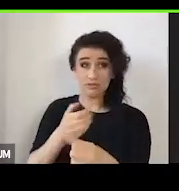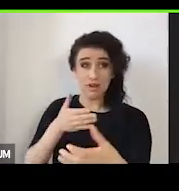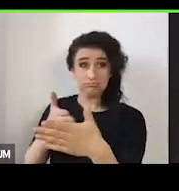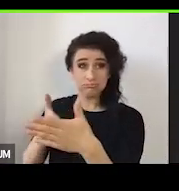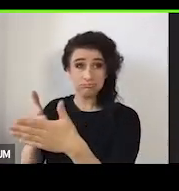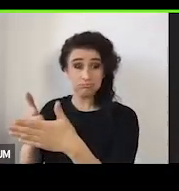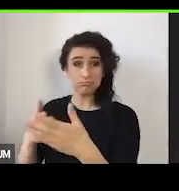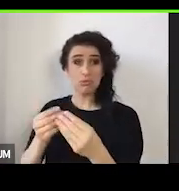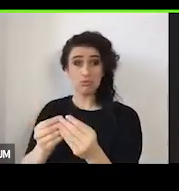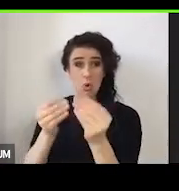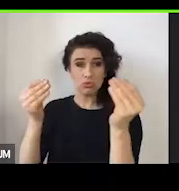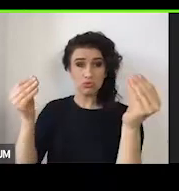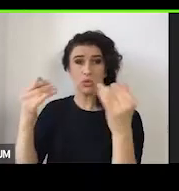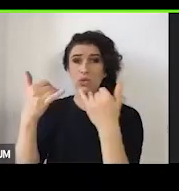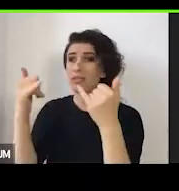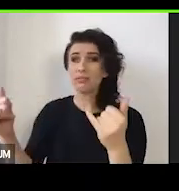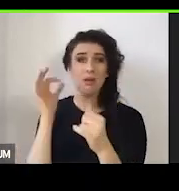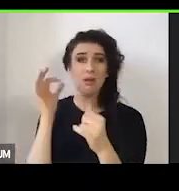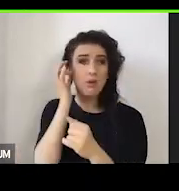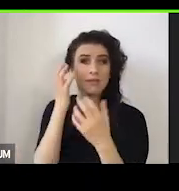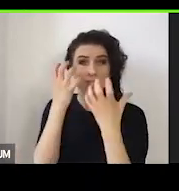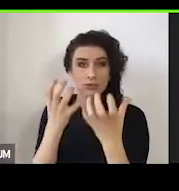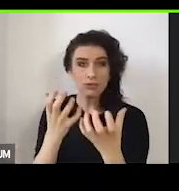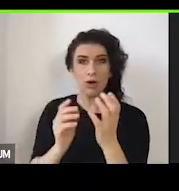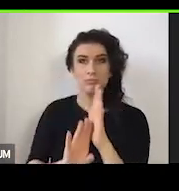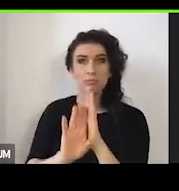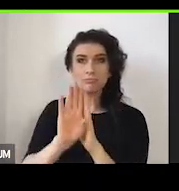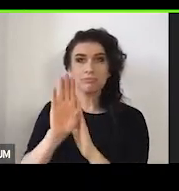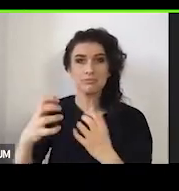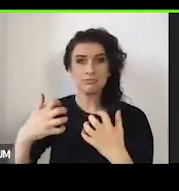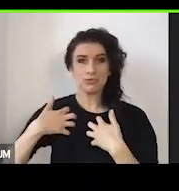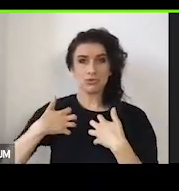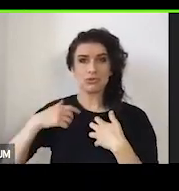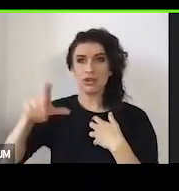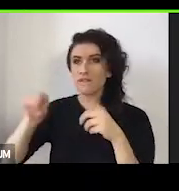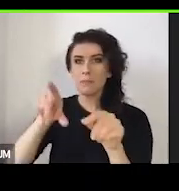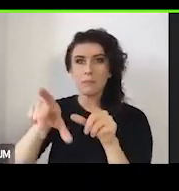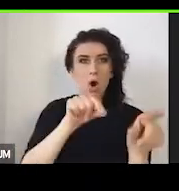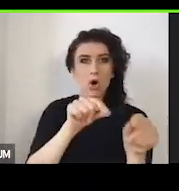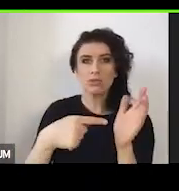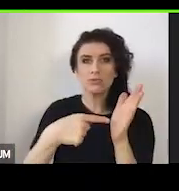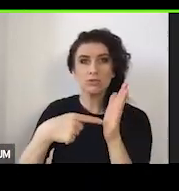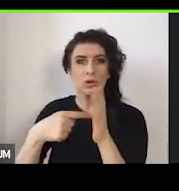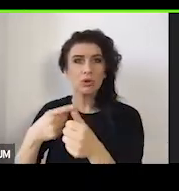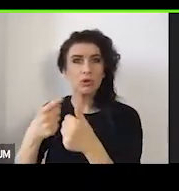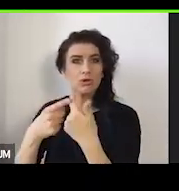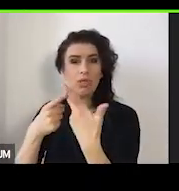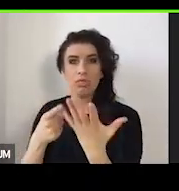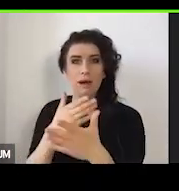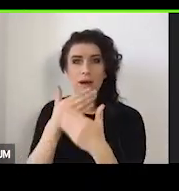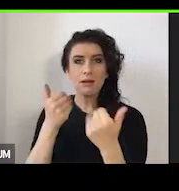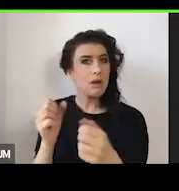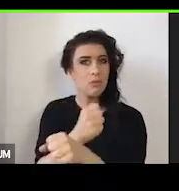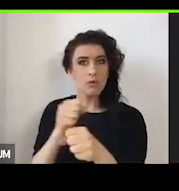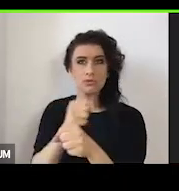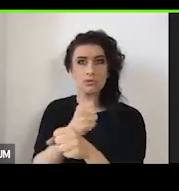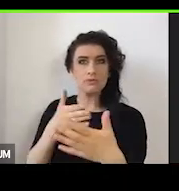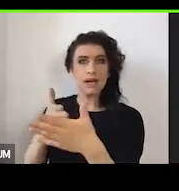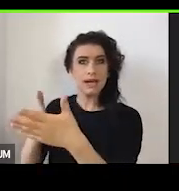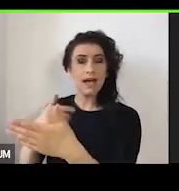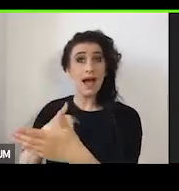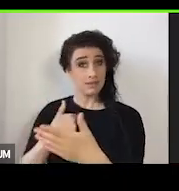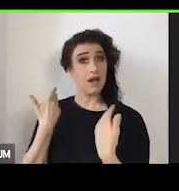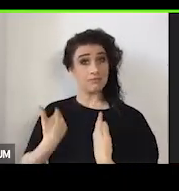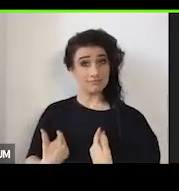we are trying to achieve, that there is an equal opportunities for everyone. Yeah, that's how